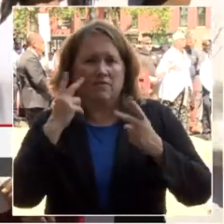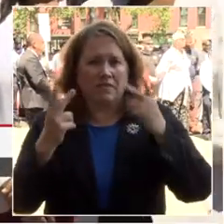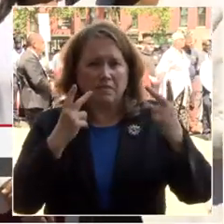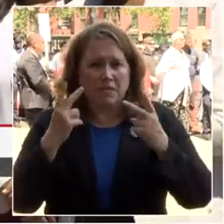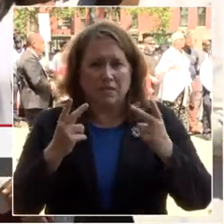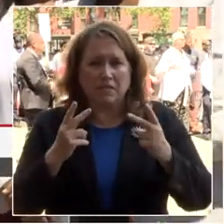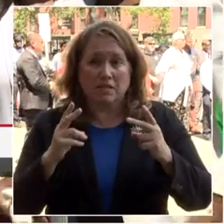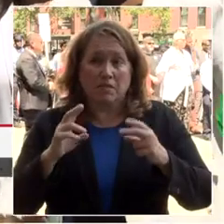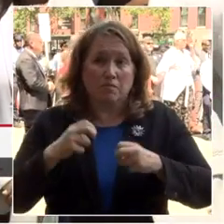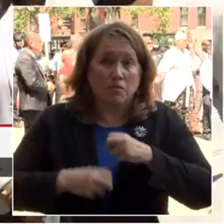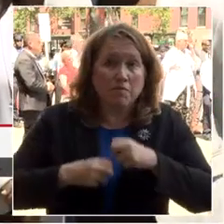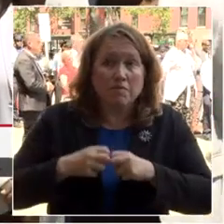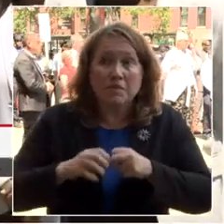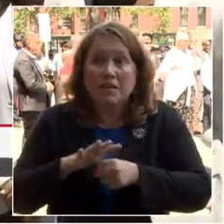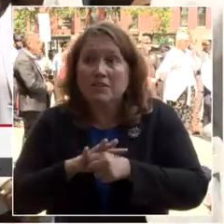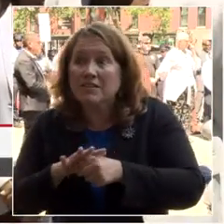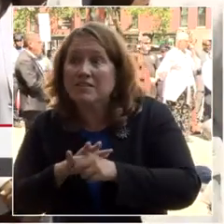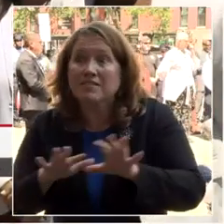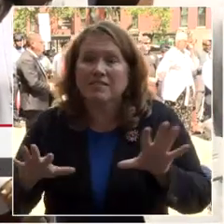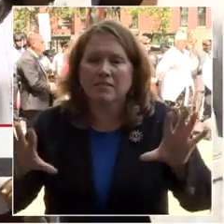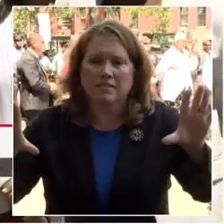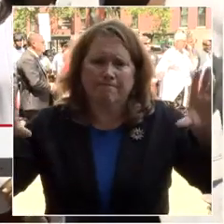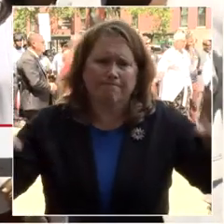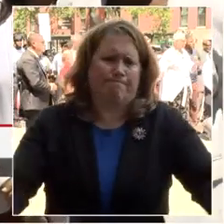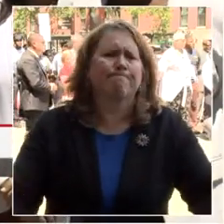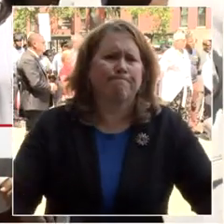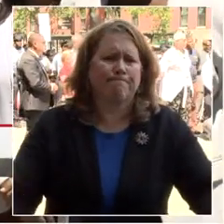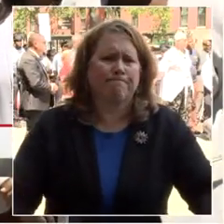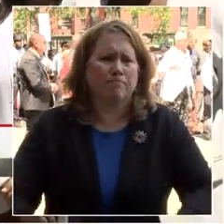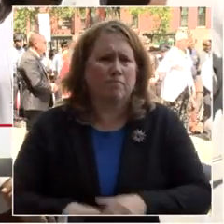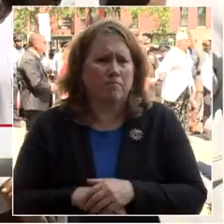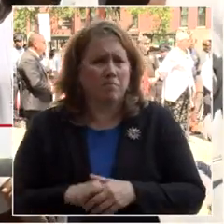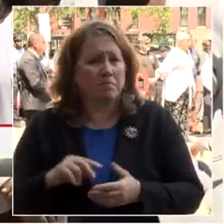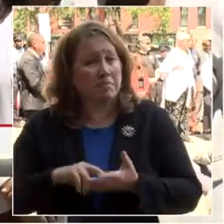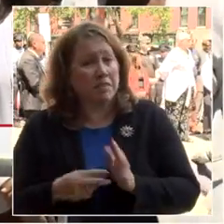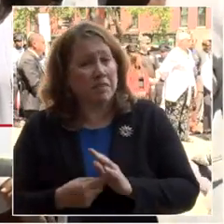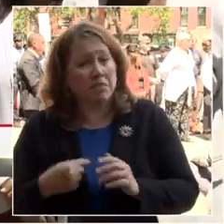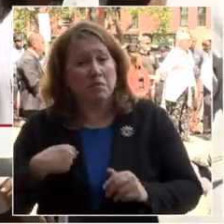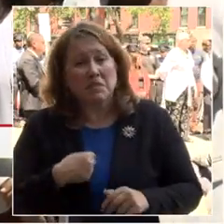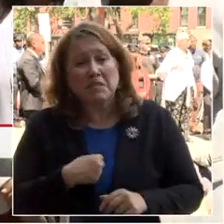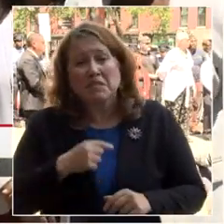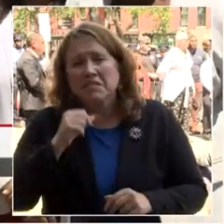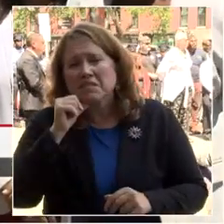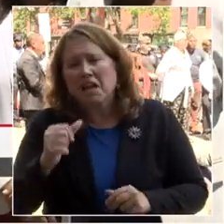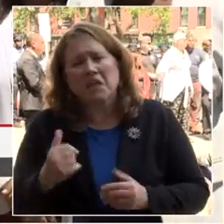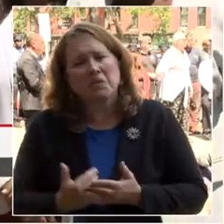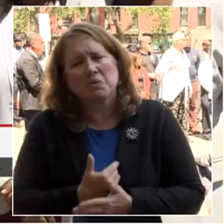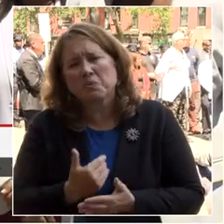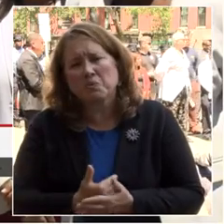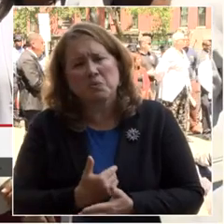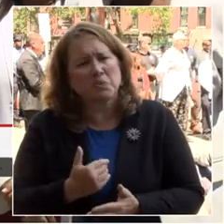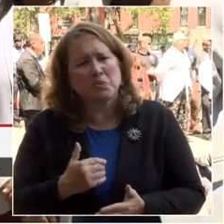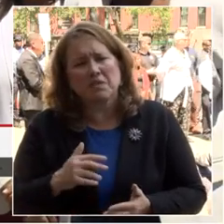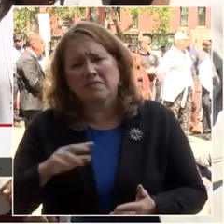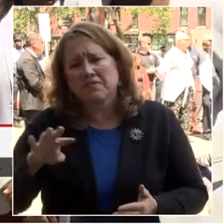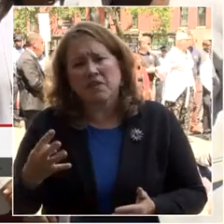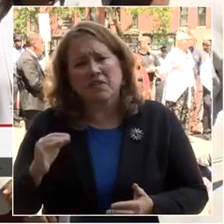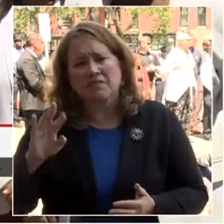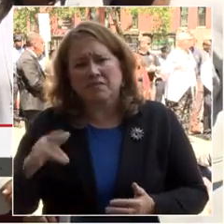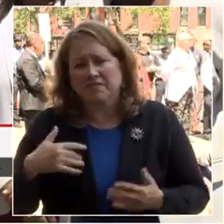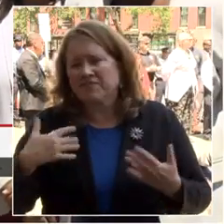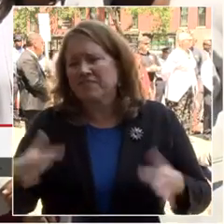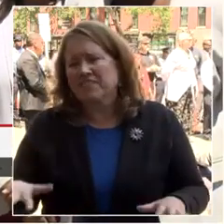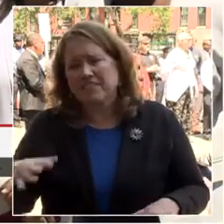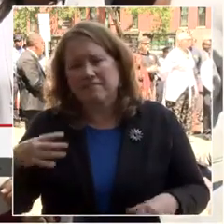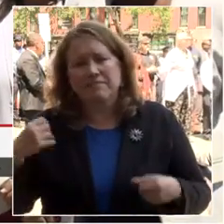up staffing of our entire agency. That really is not anything new for the 4th of July holiday, where we engage